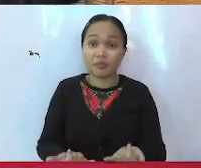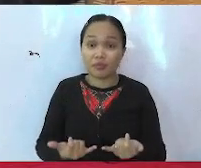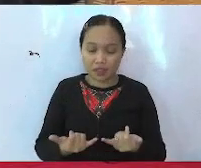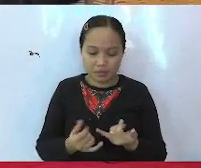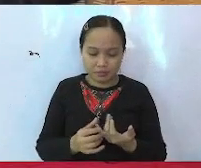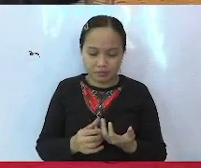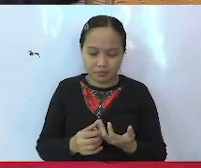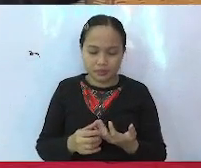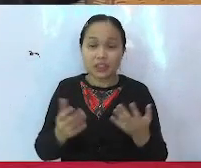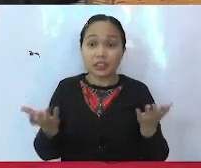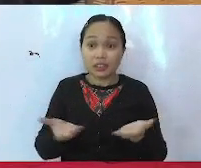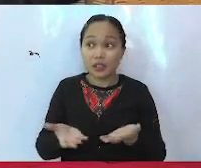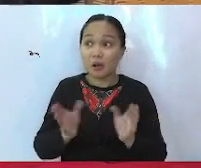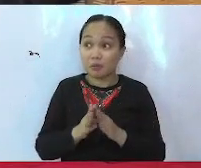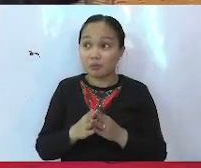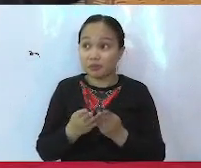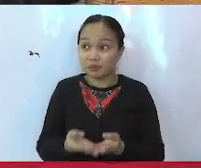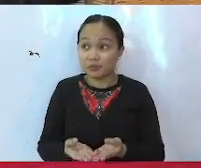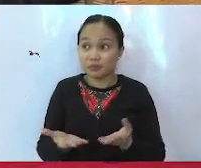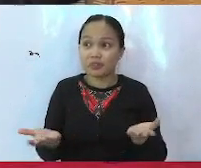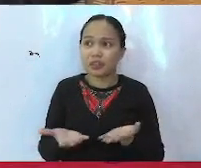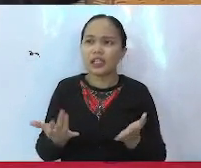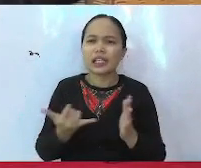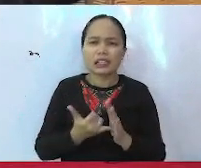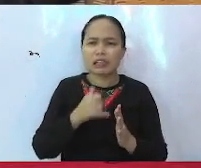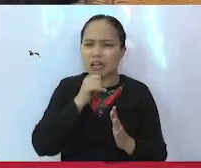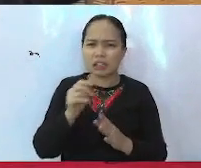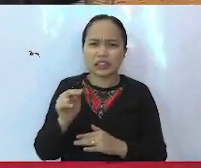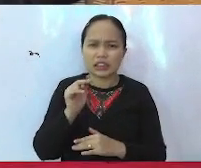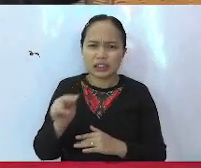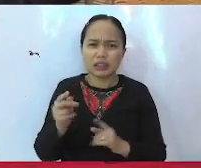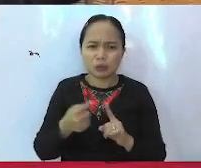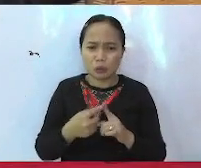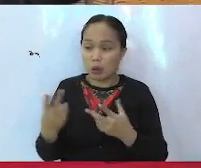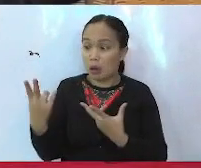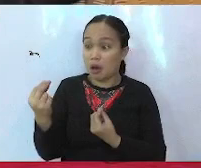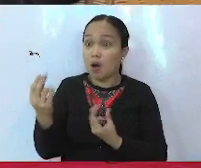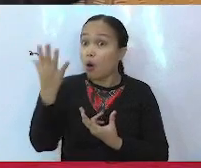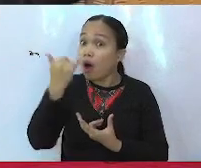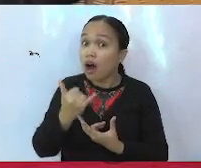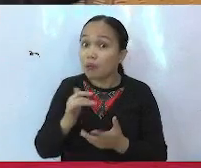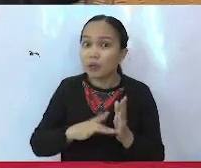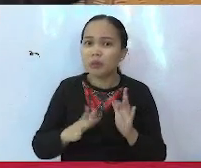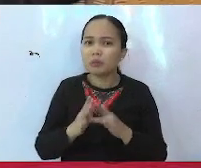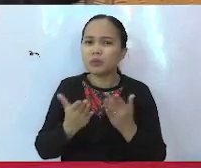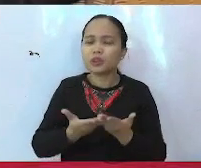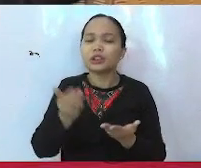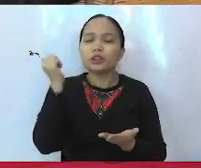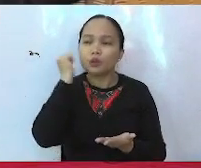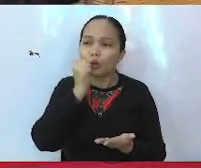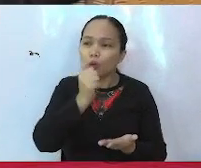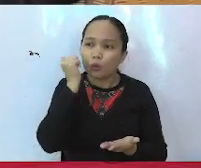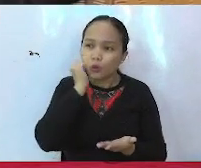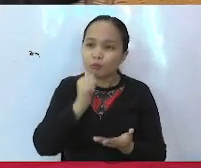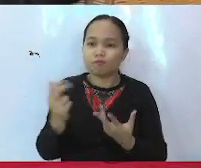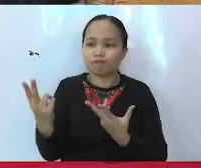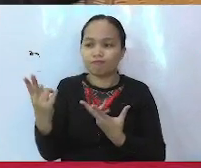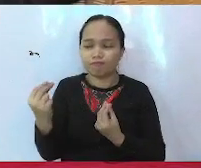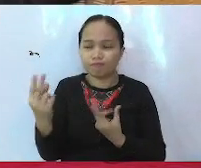today this book right here, it needs not to be updated because it's always updated. Never.